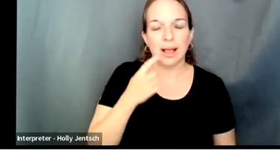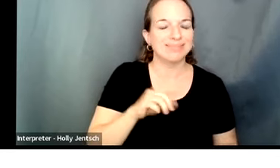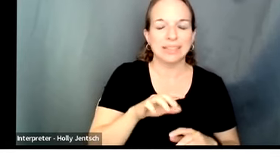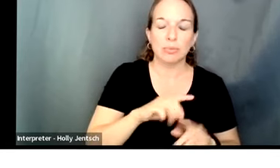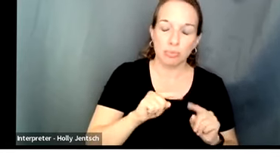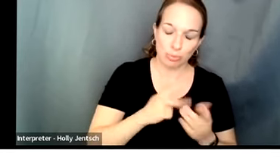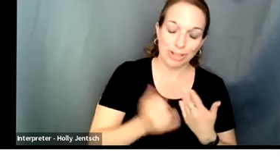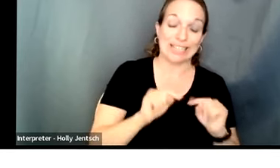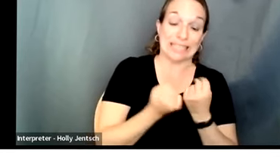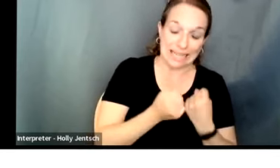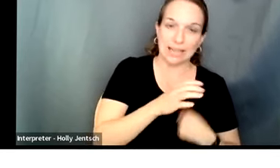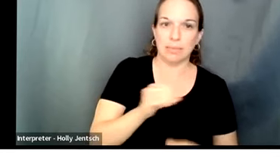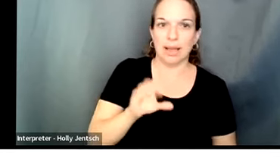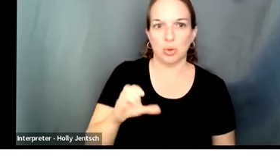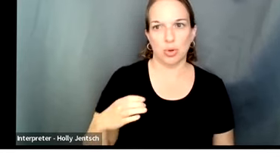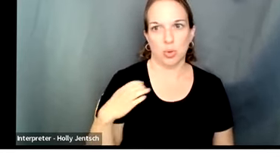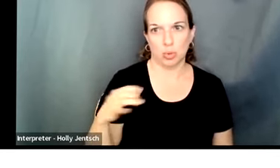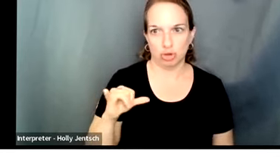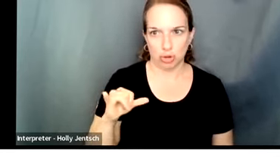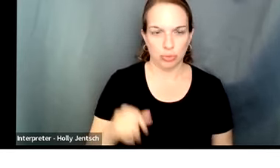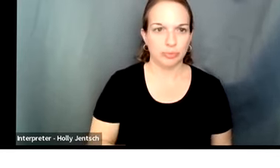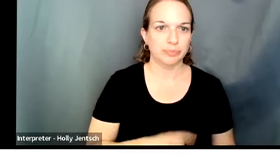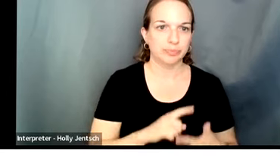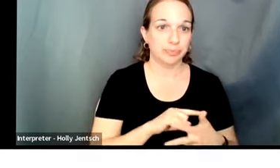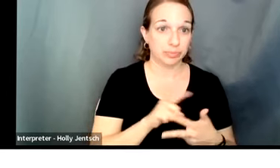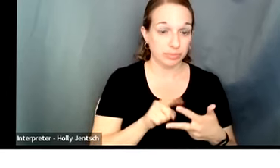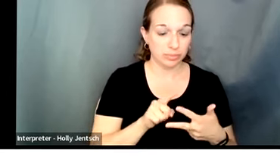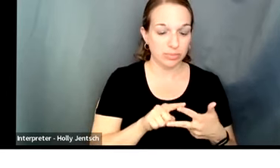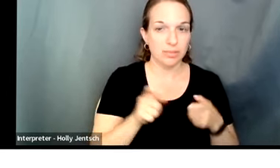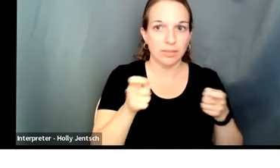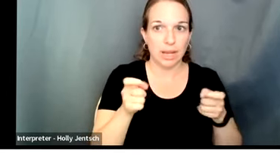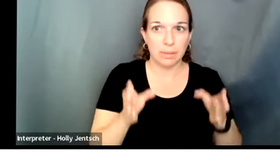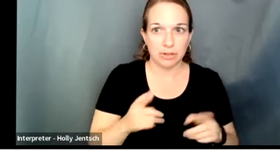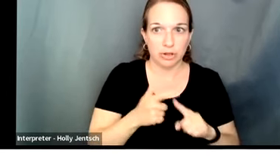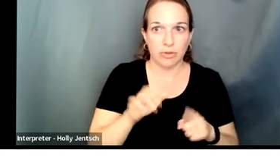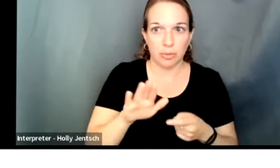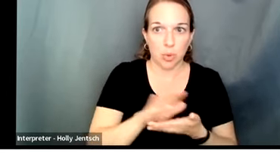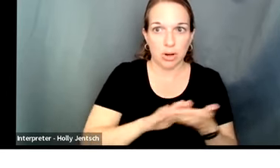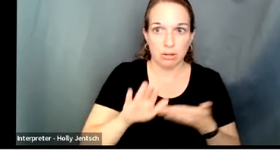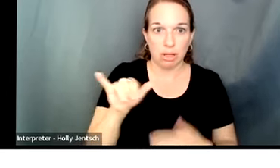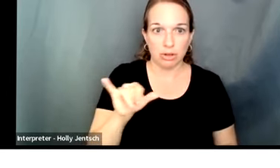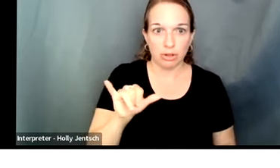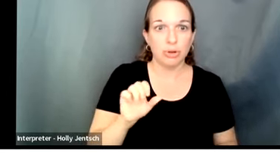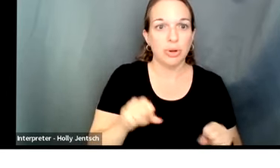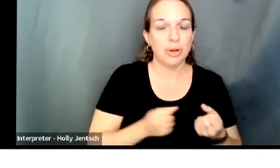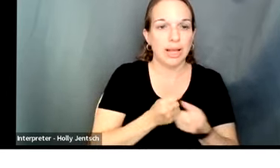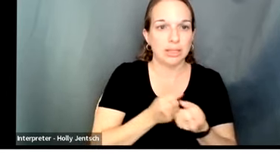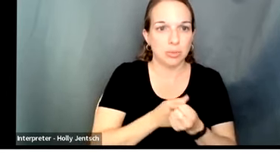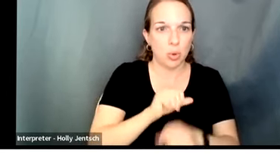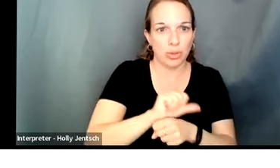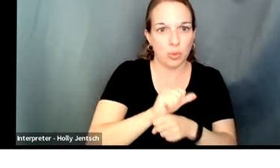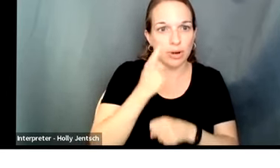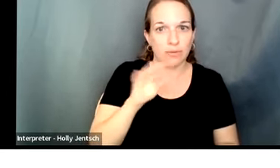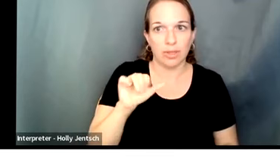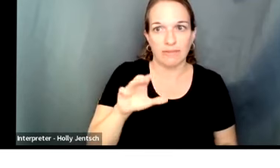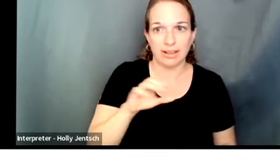we'll talk a little bit more about your coach in just a moment. Also, an administrator from the college who can support the work of that faculty member and